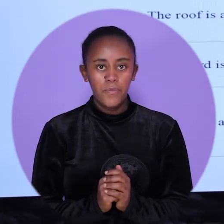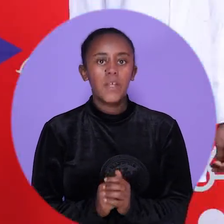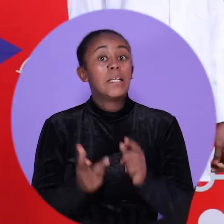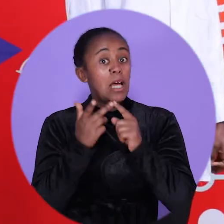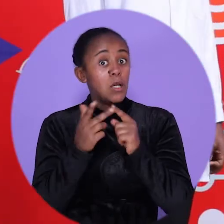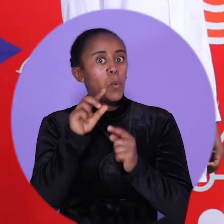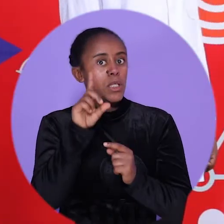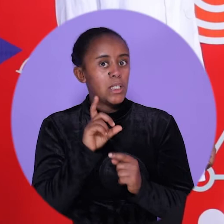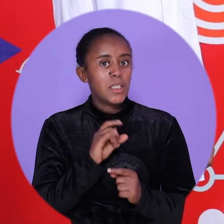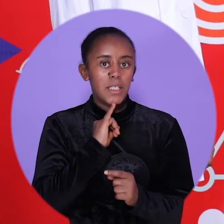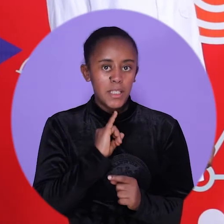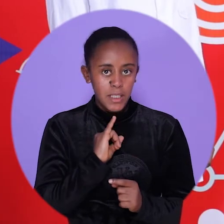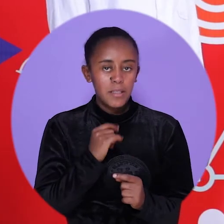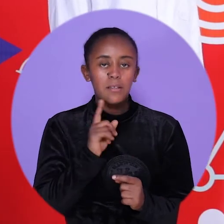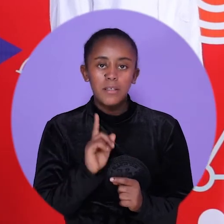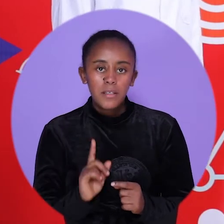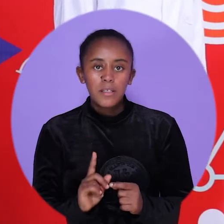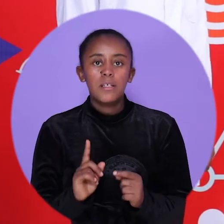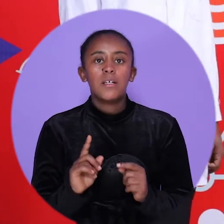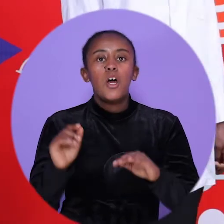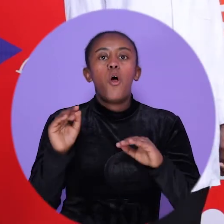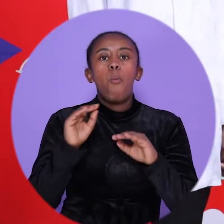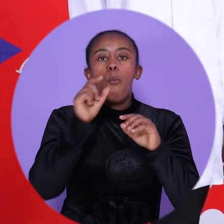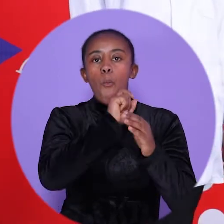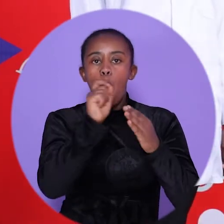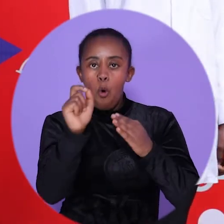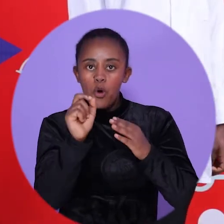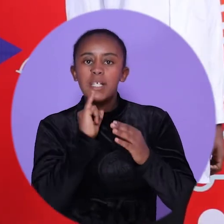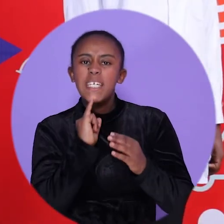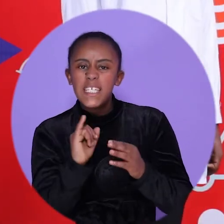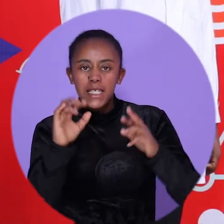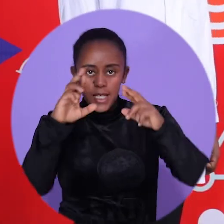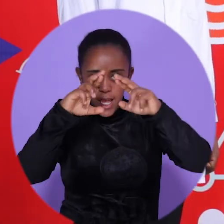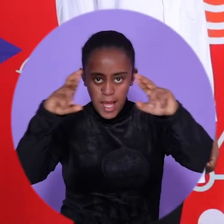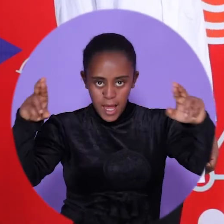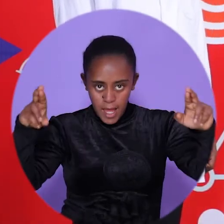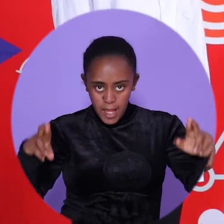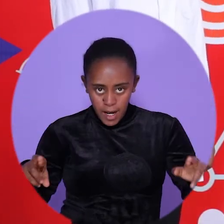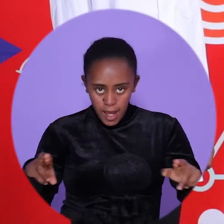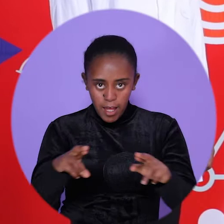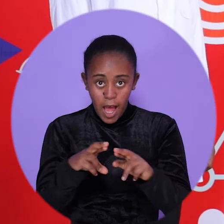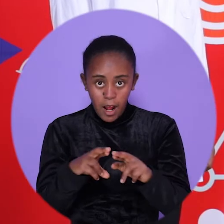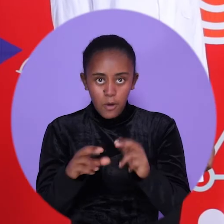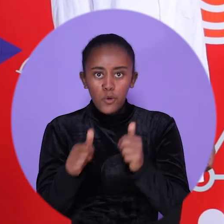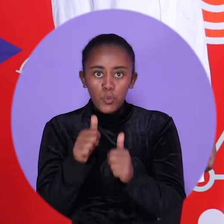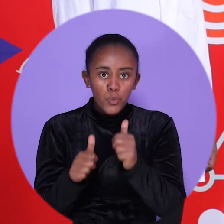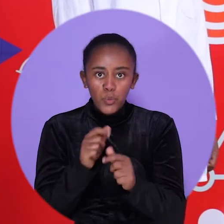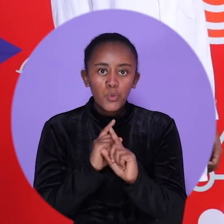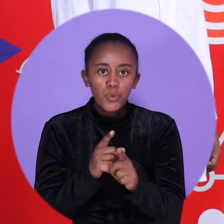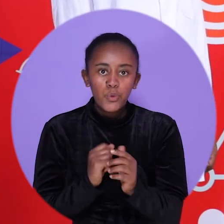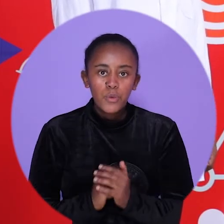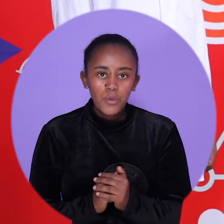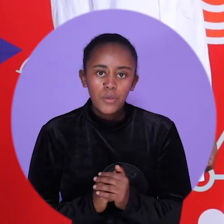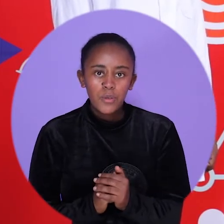question. The third question, it says, the board is a rectangle. The board is a rectangle.